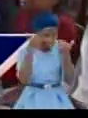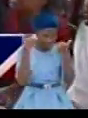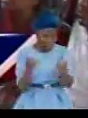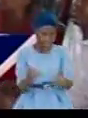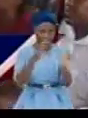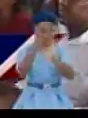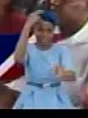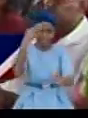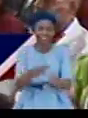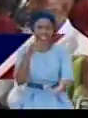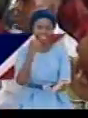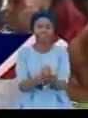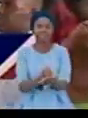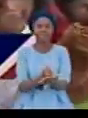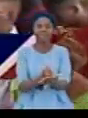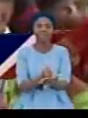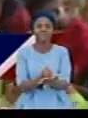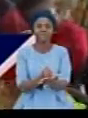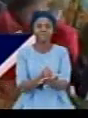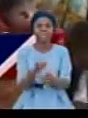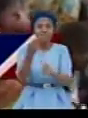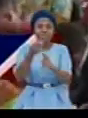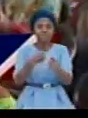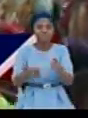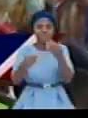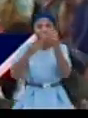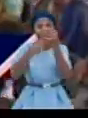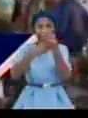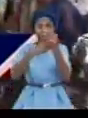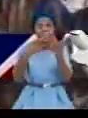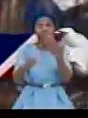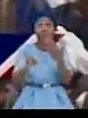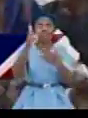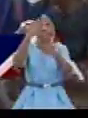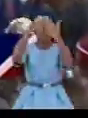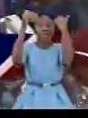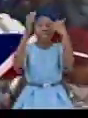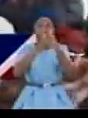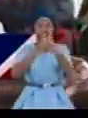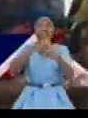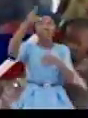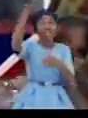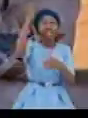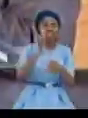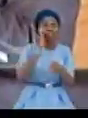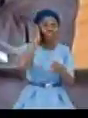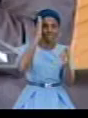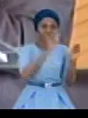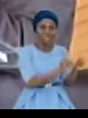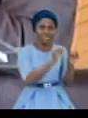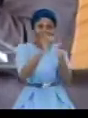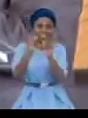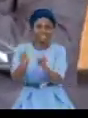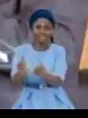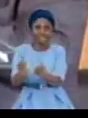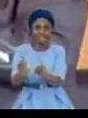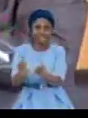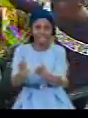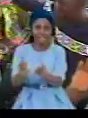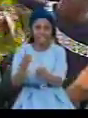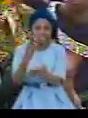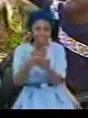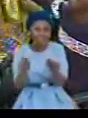And heaven, from the bank of heaven, God is going to transfer something into your life.